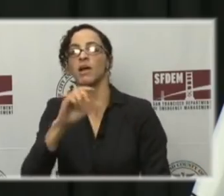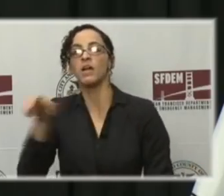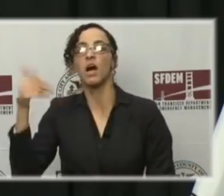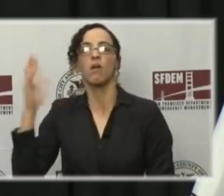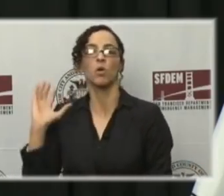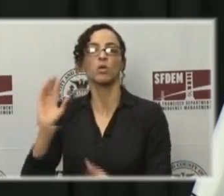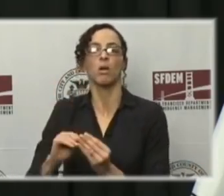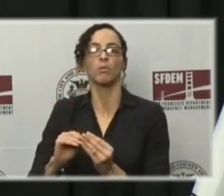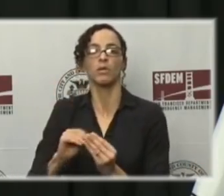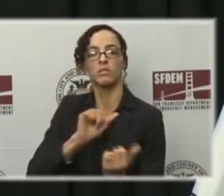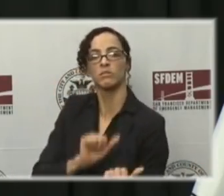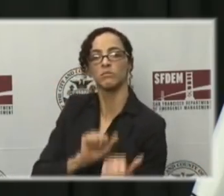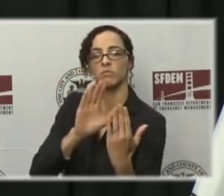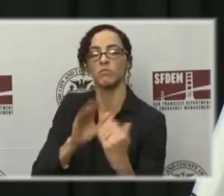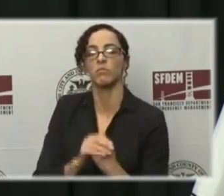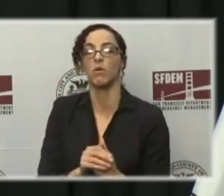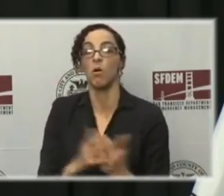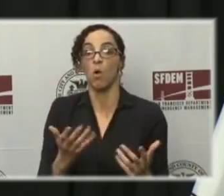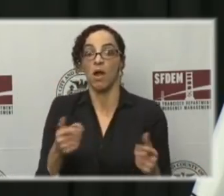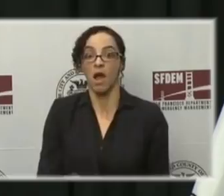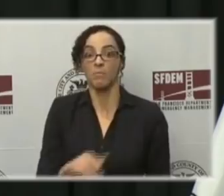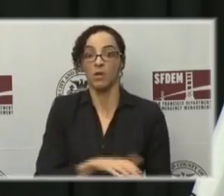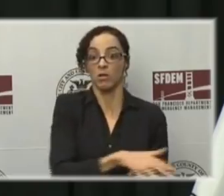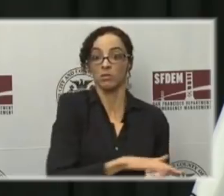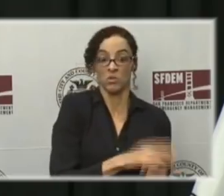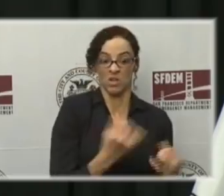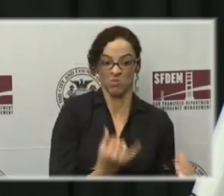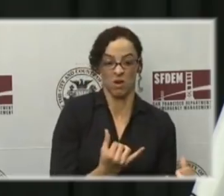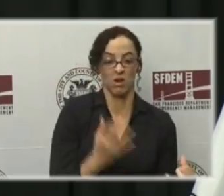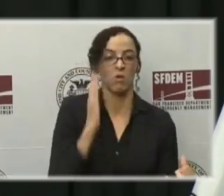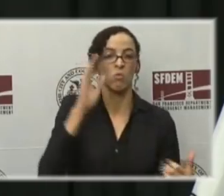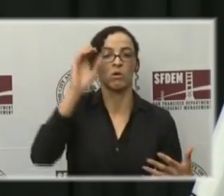on campus right now to respond to the outbreak.